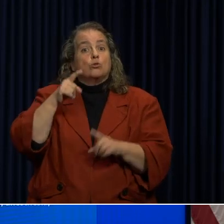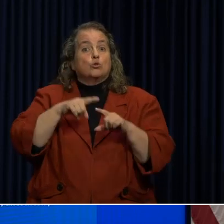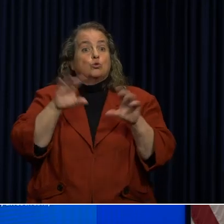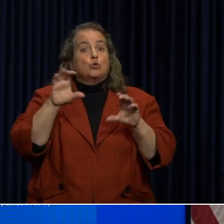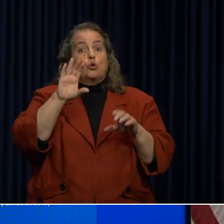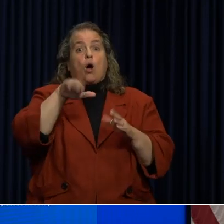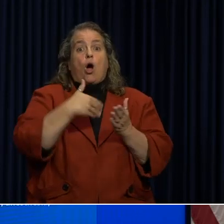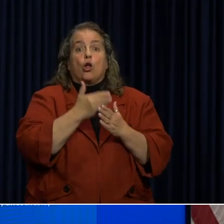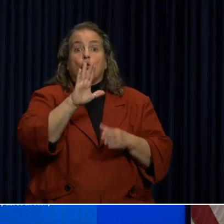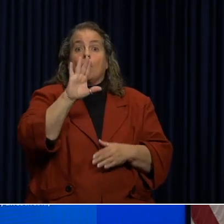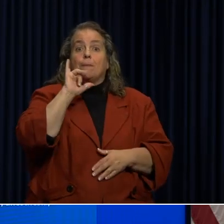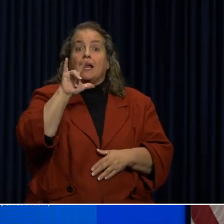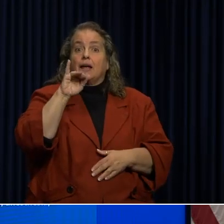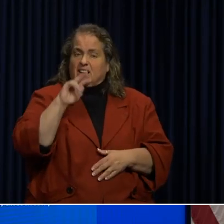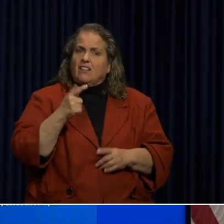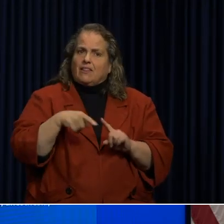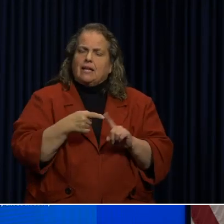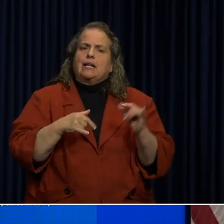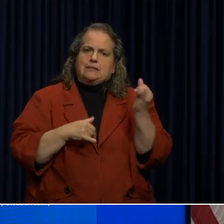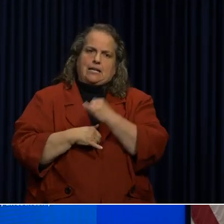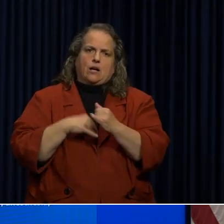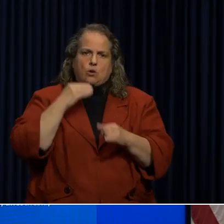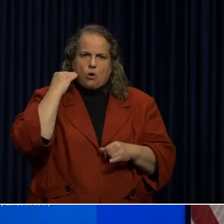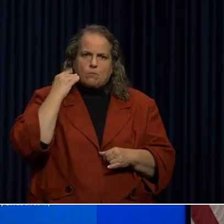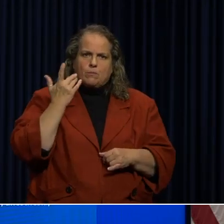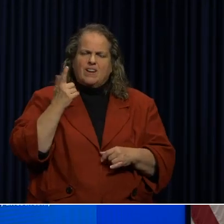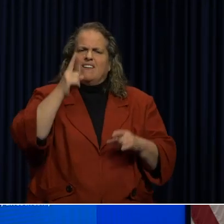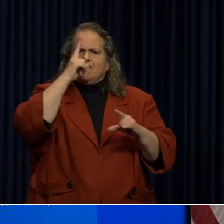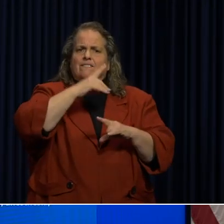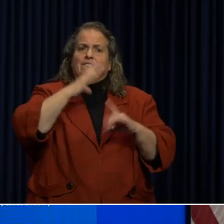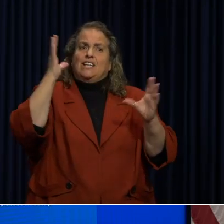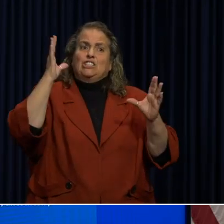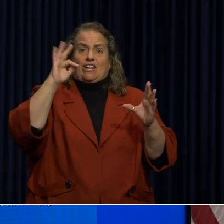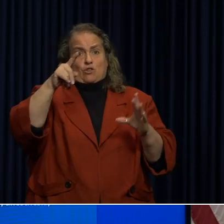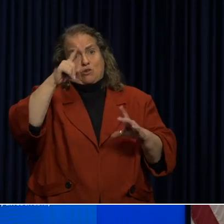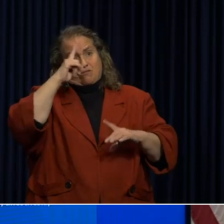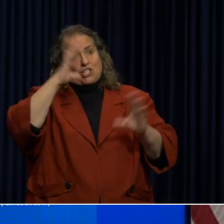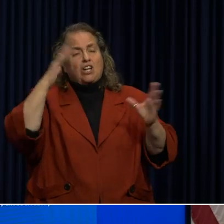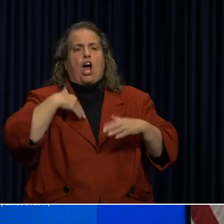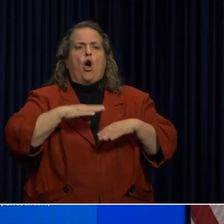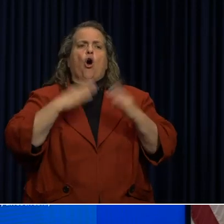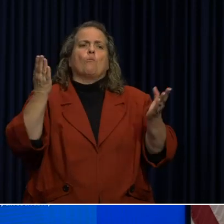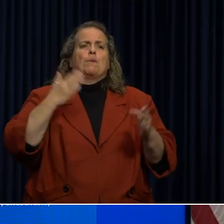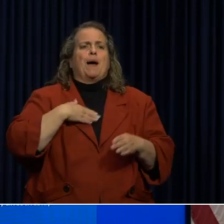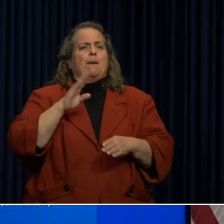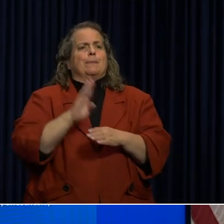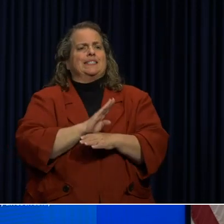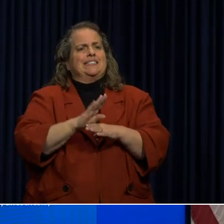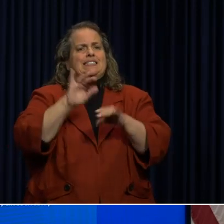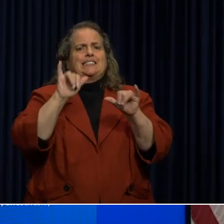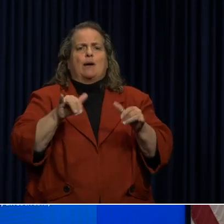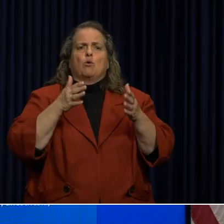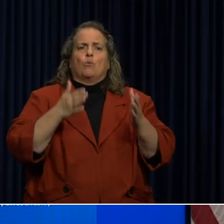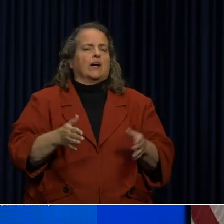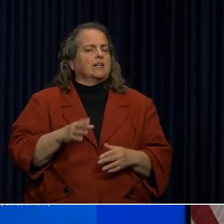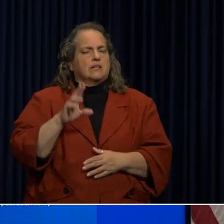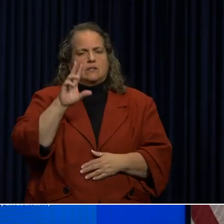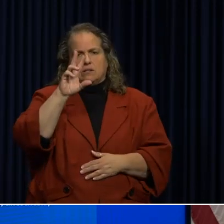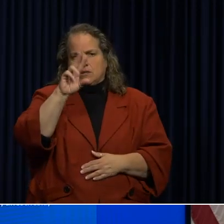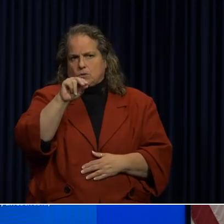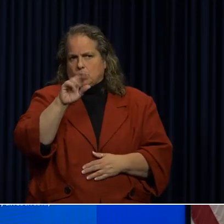were envisioning, opening whenever you can open in the same way, that's not going to work. And ultimately,